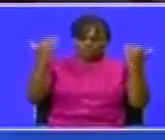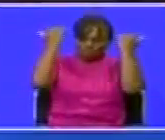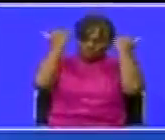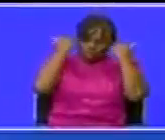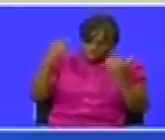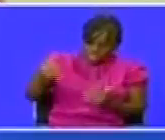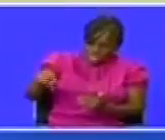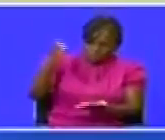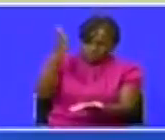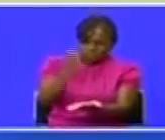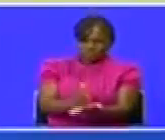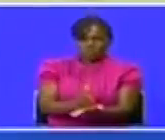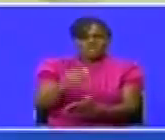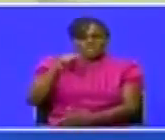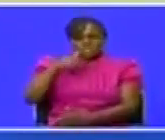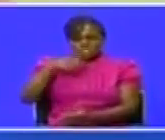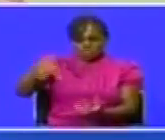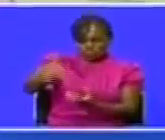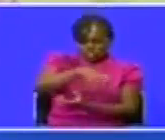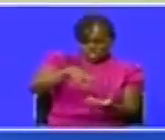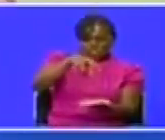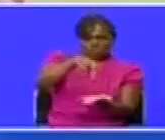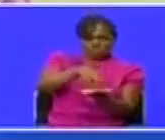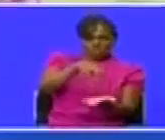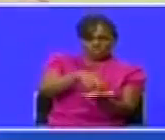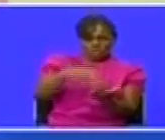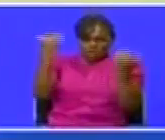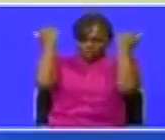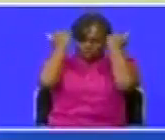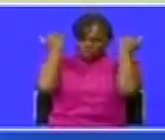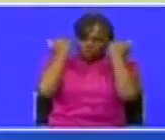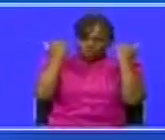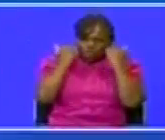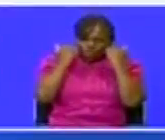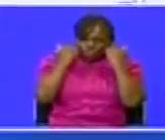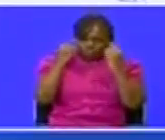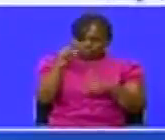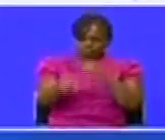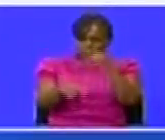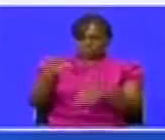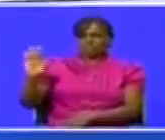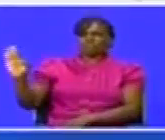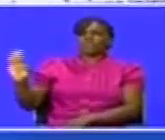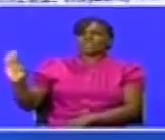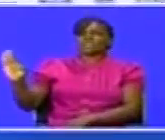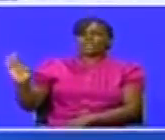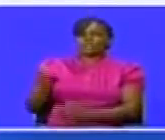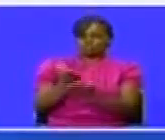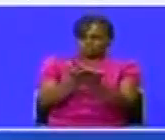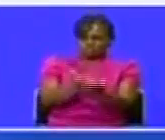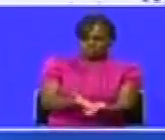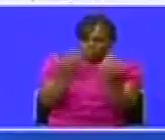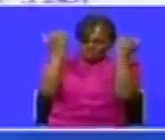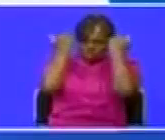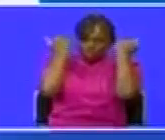ascertain. In a new twist of things to come, court papers seen by the lead accuses Ferdinand Waititu of presenting in